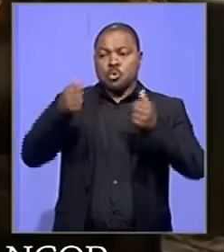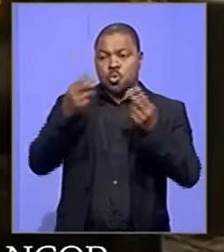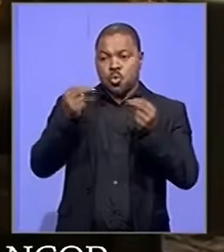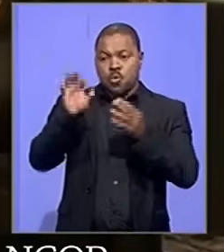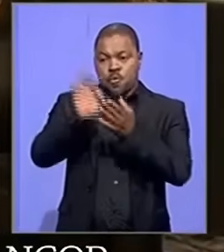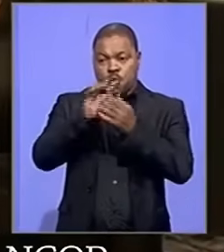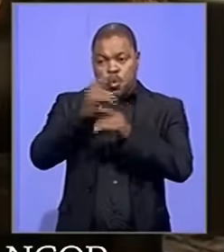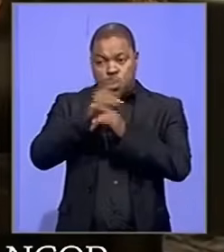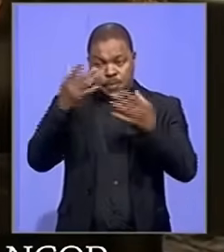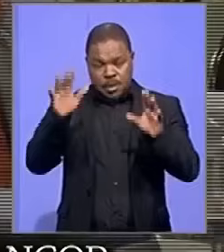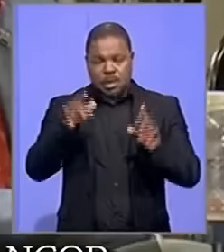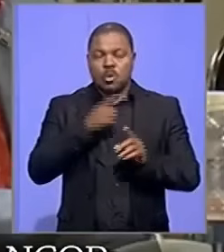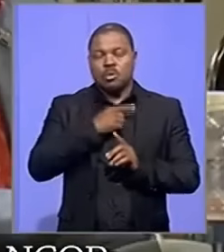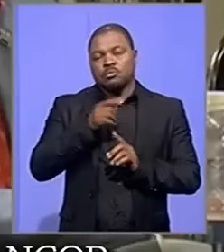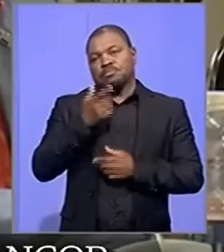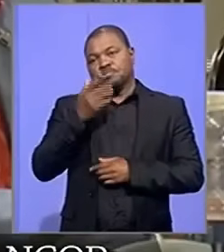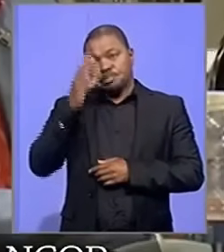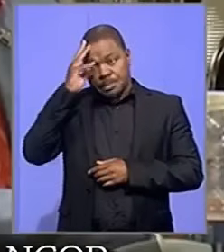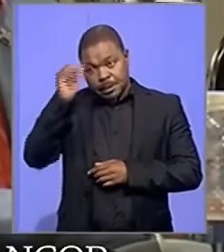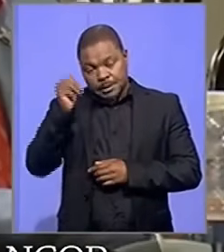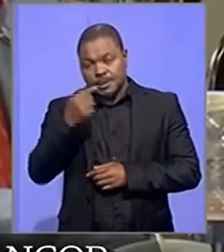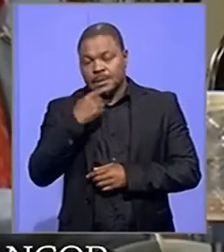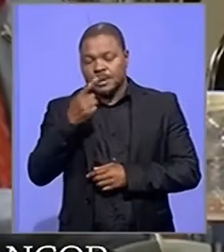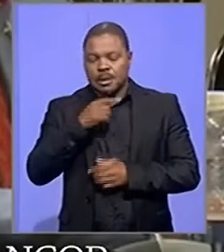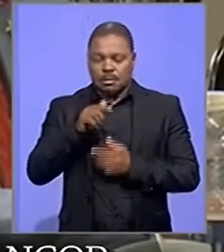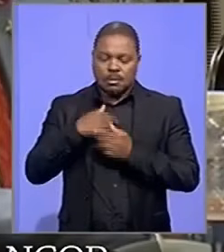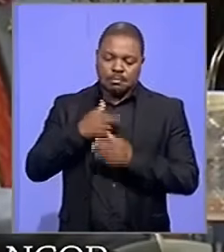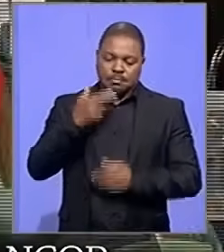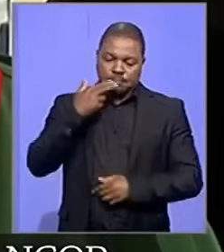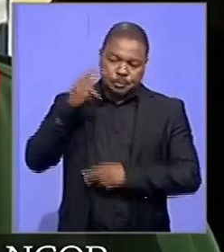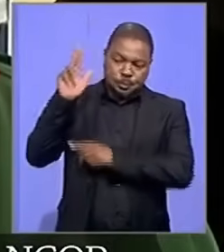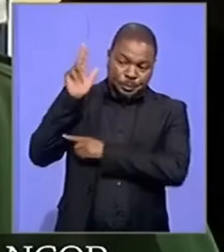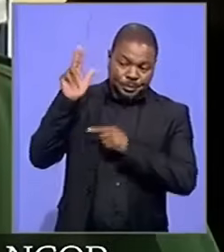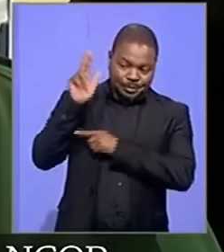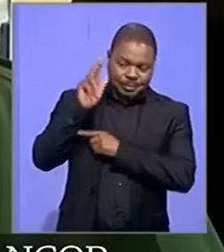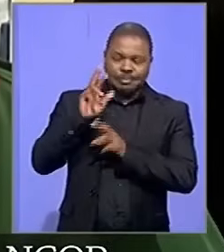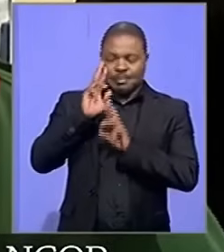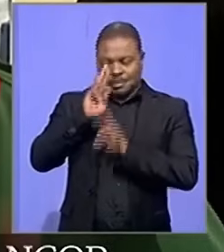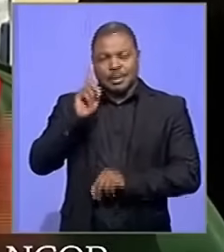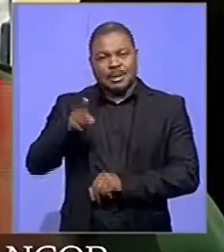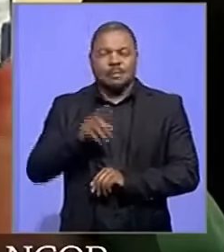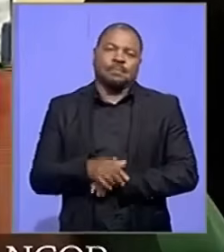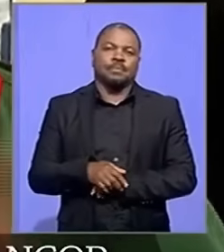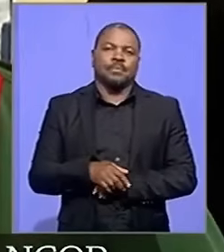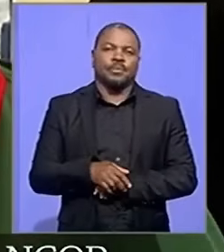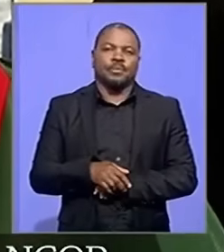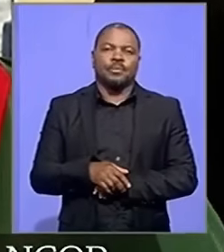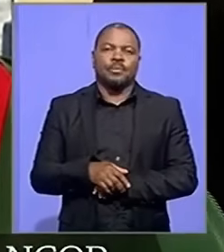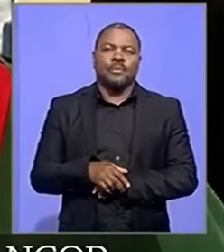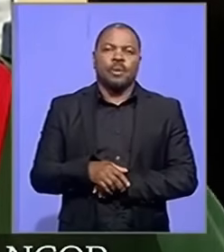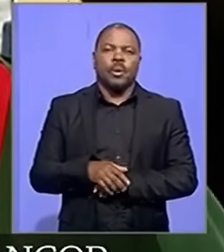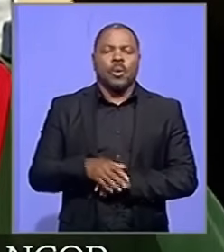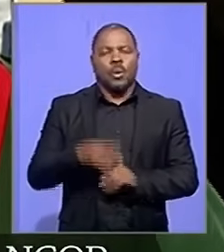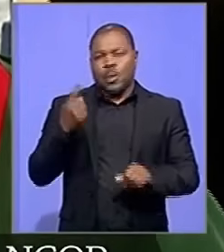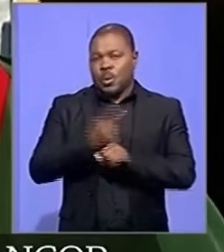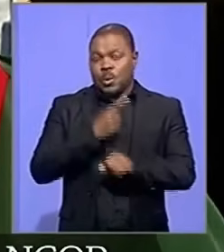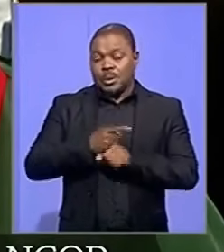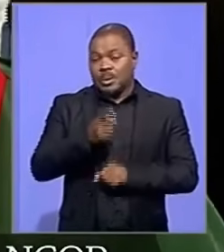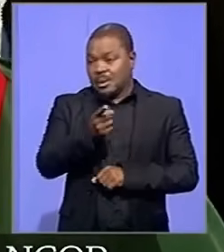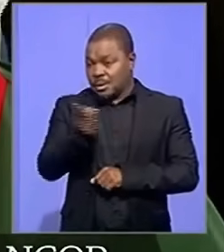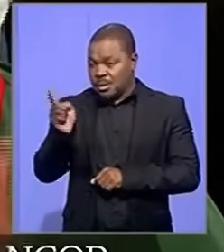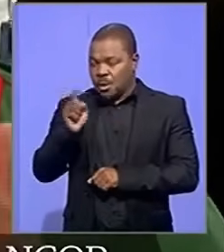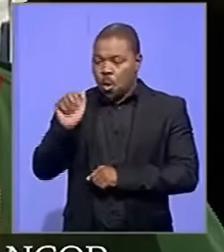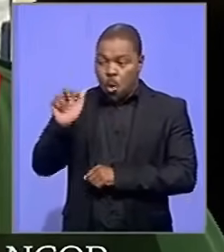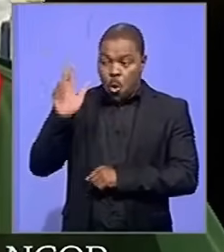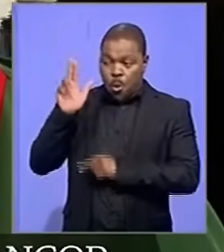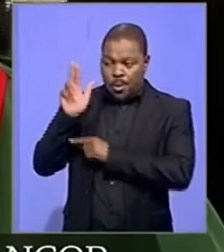tswang go kgethwa ke gore ba hlomphe kano ye ba e tširilego. They need to always respect their oath.